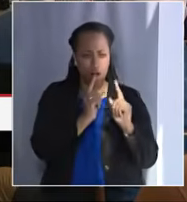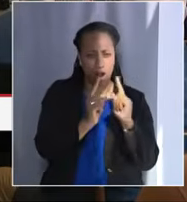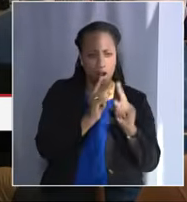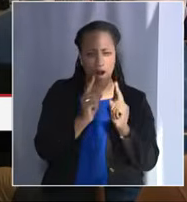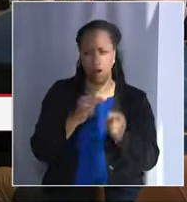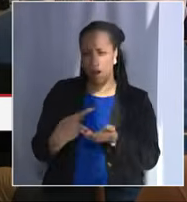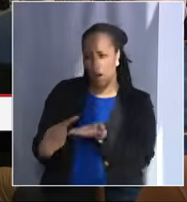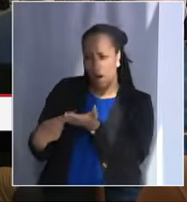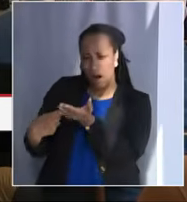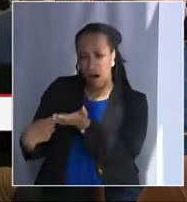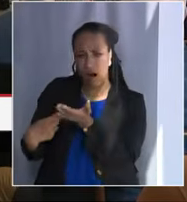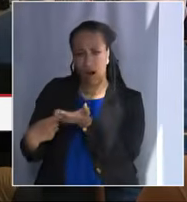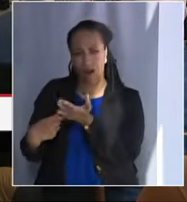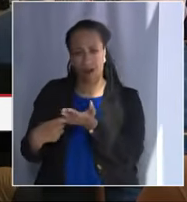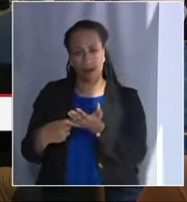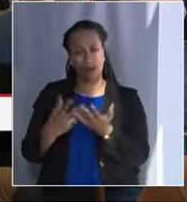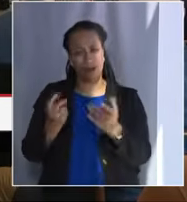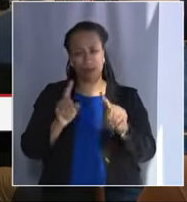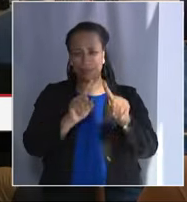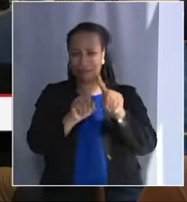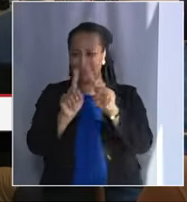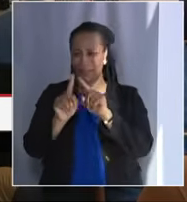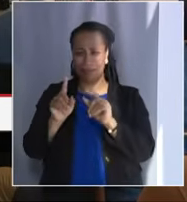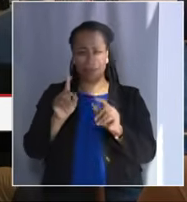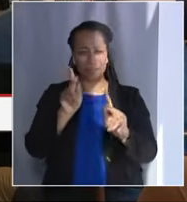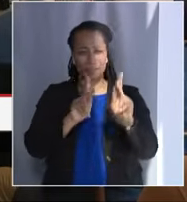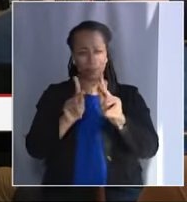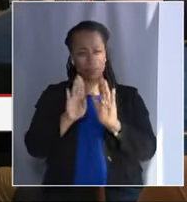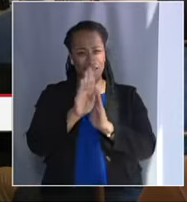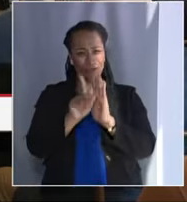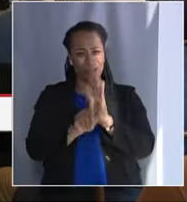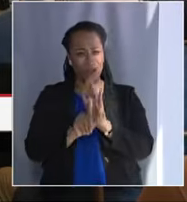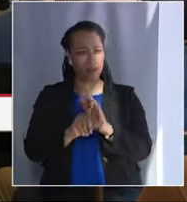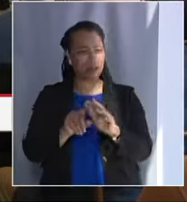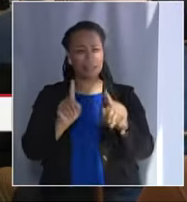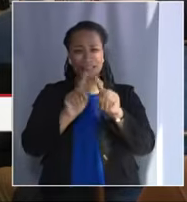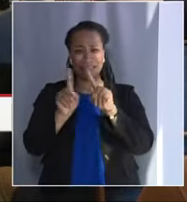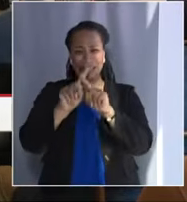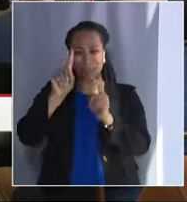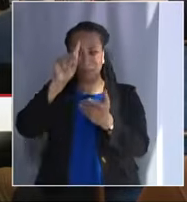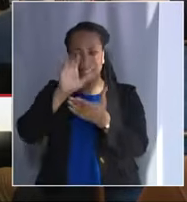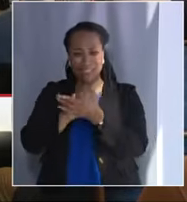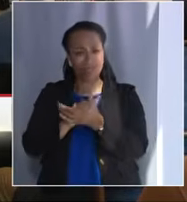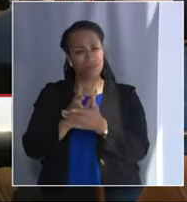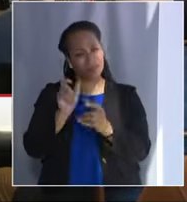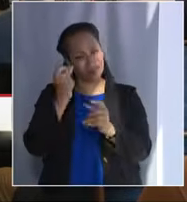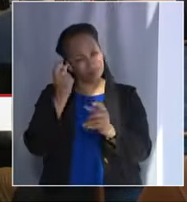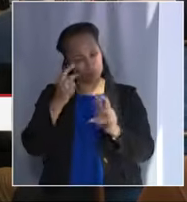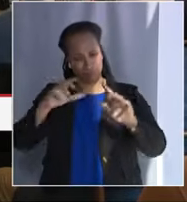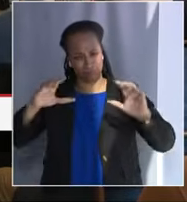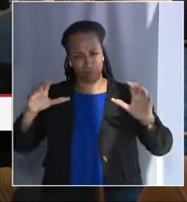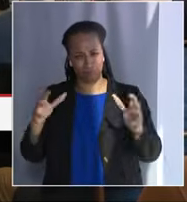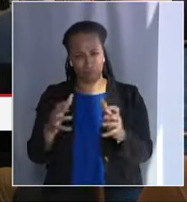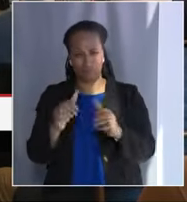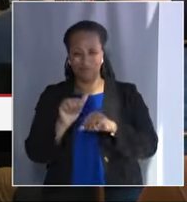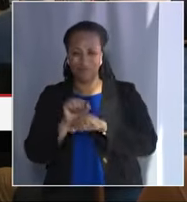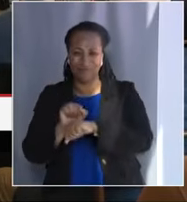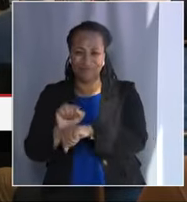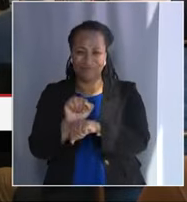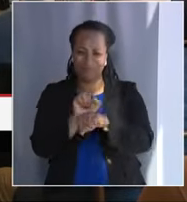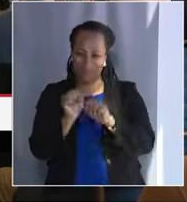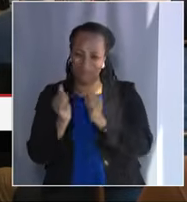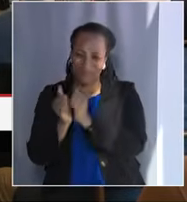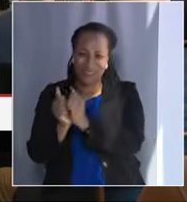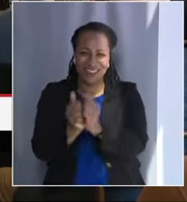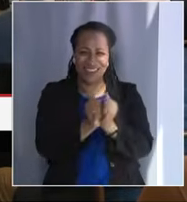beliefs. May it be a spiritual place, reflecting on the great mysteries of human existence and fostering a horizon